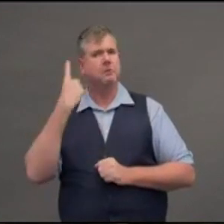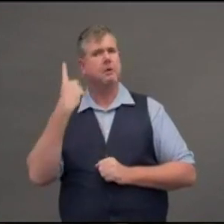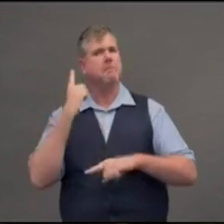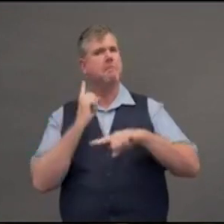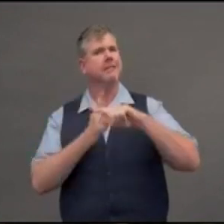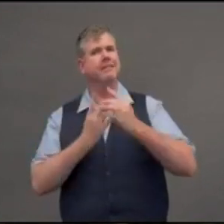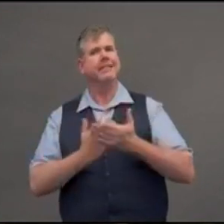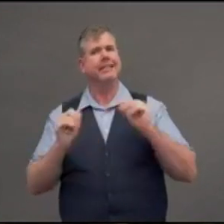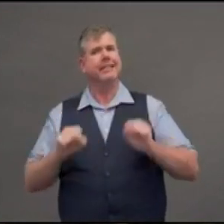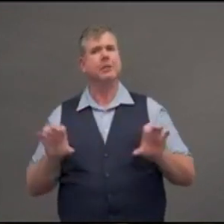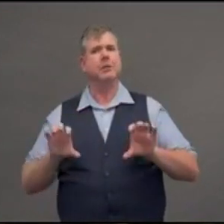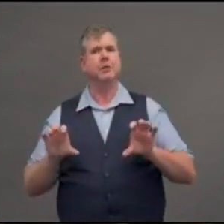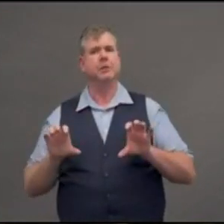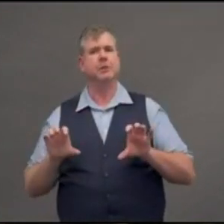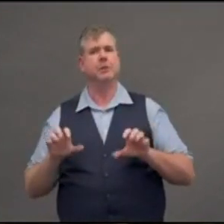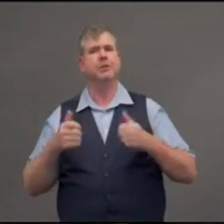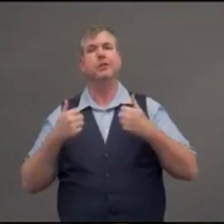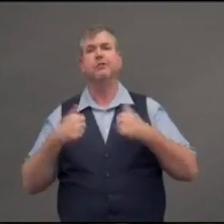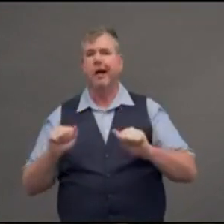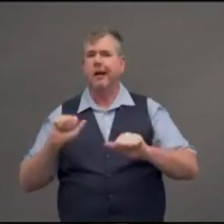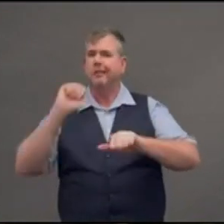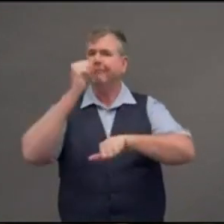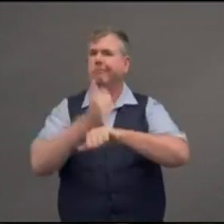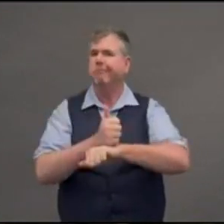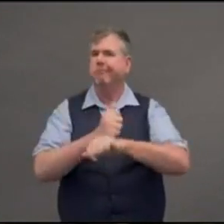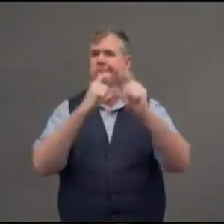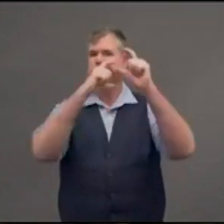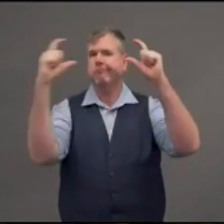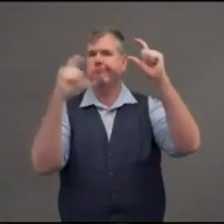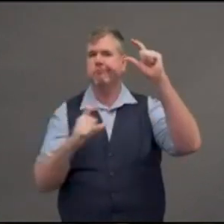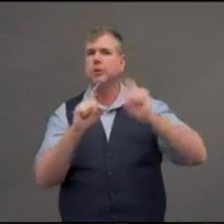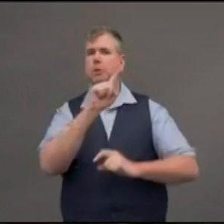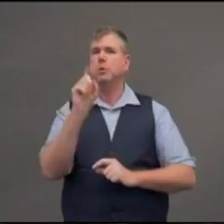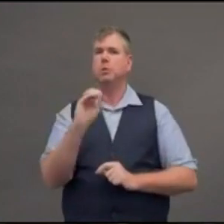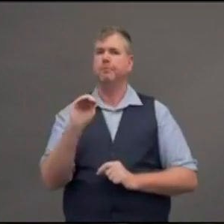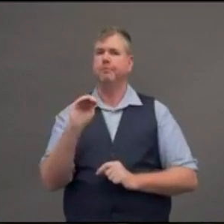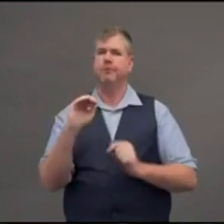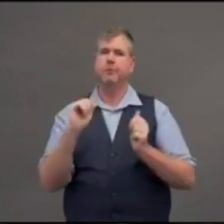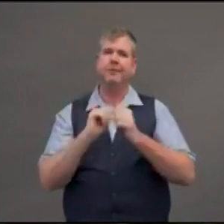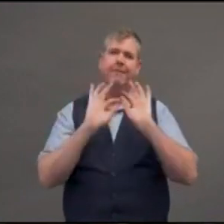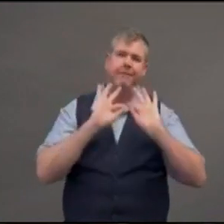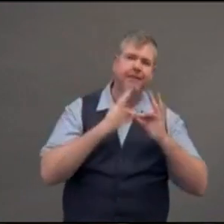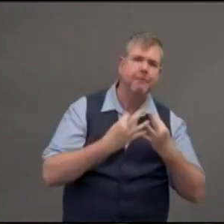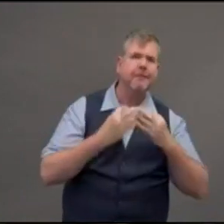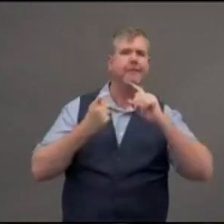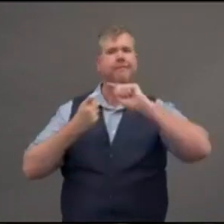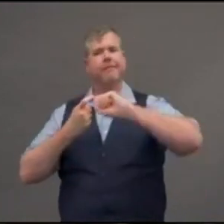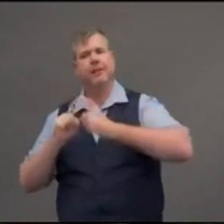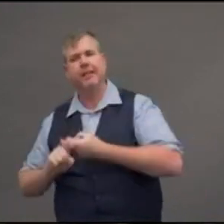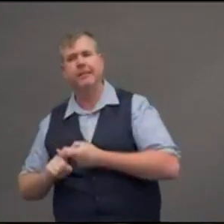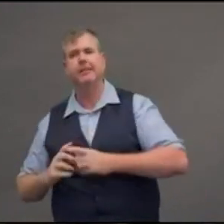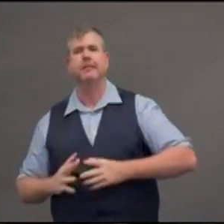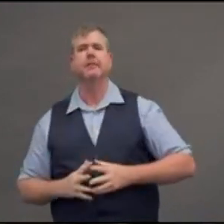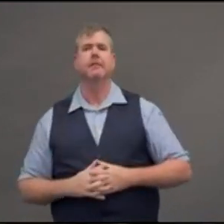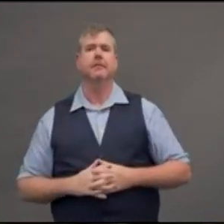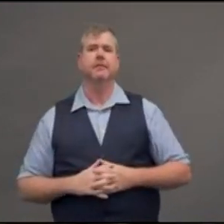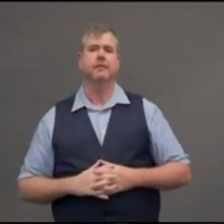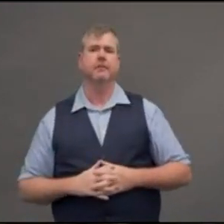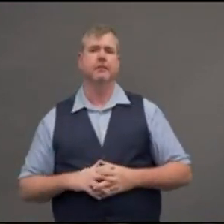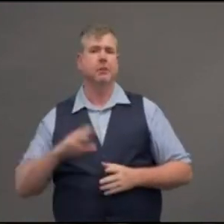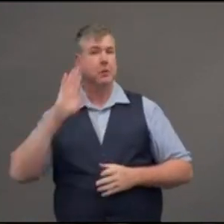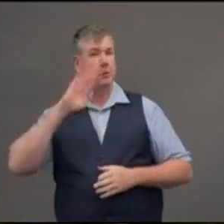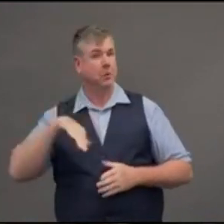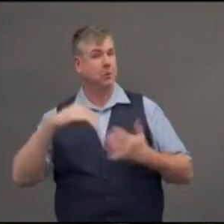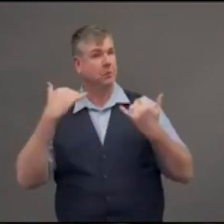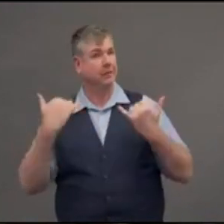to set up Zoom meetings with family or like friends, because I know that during this time you can't